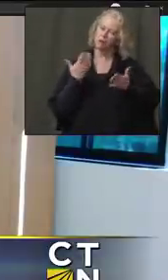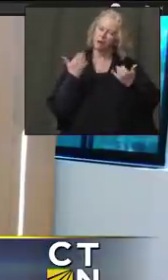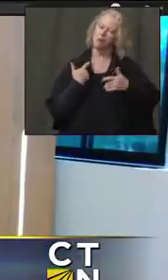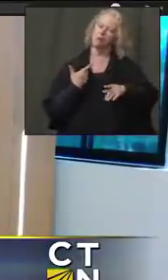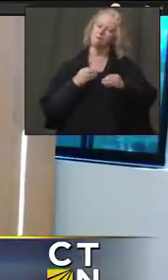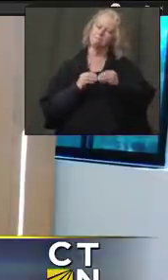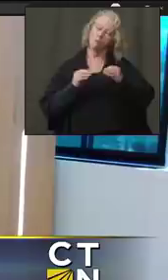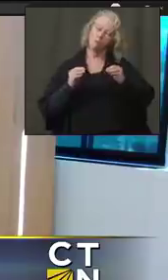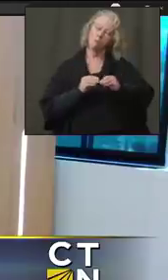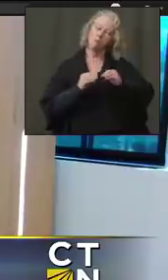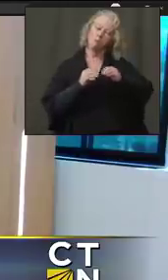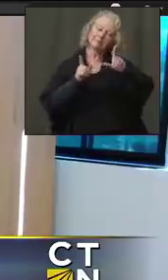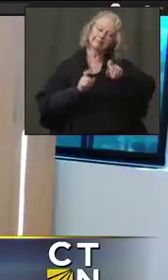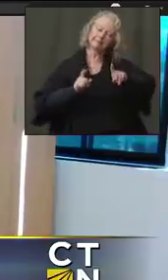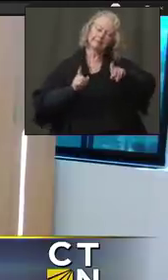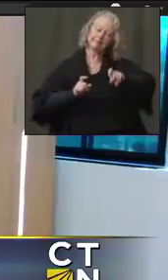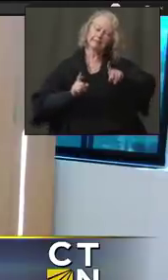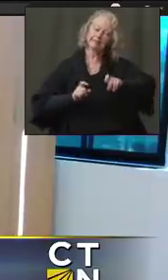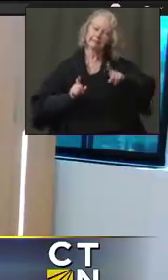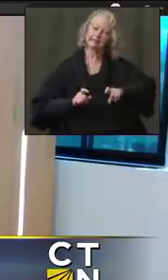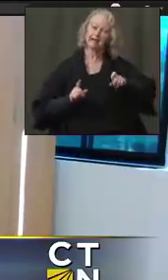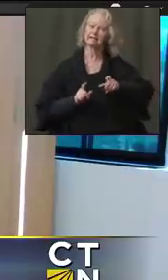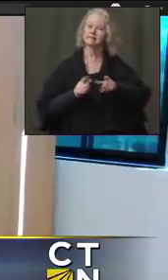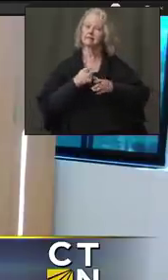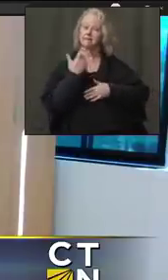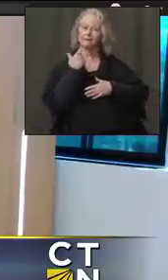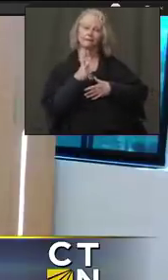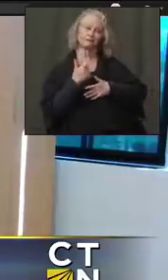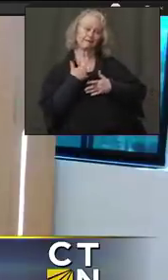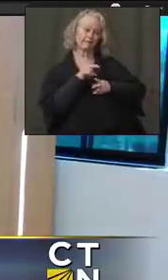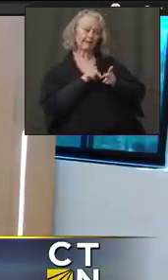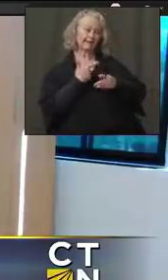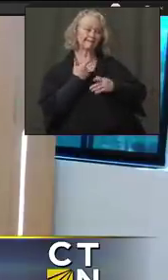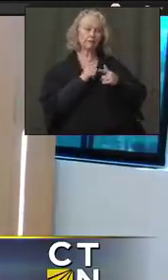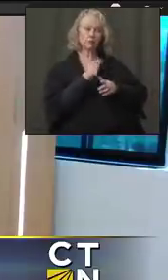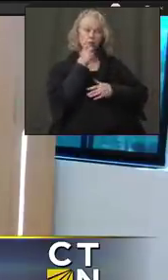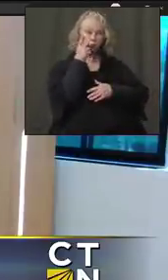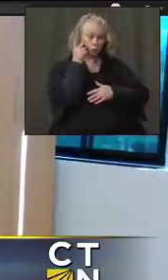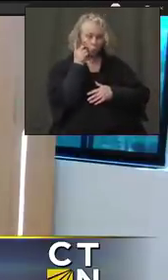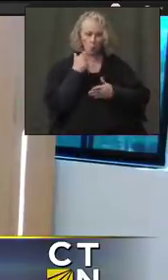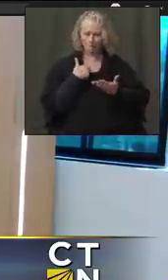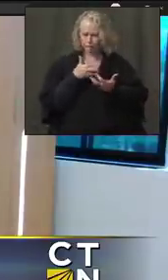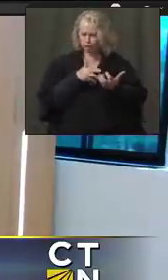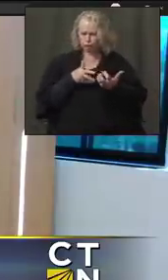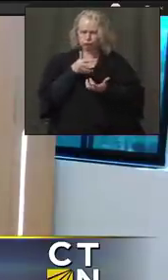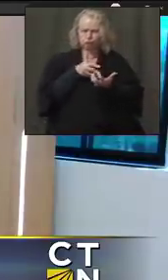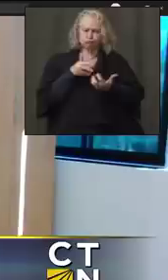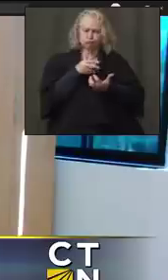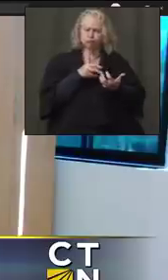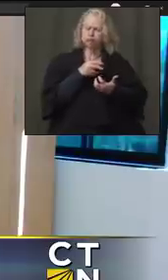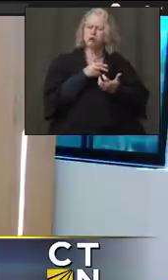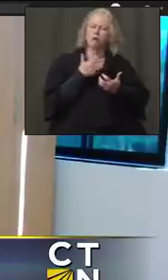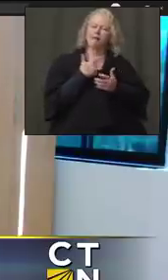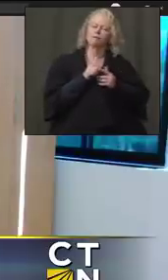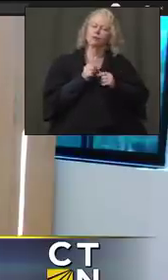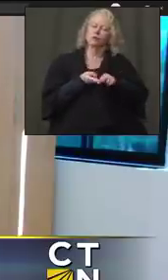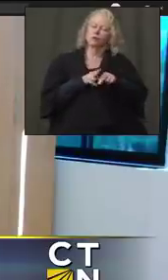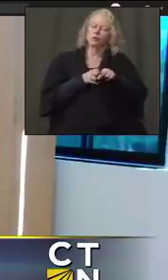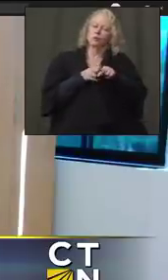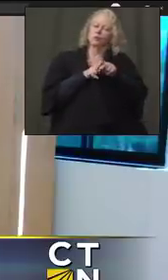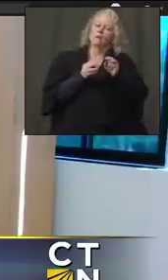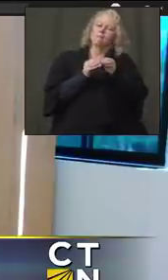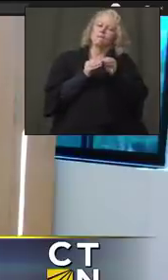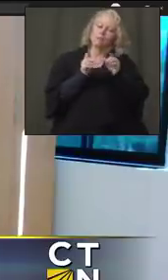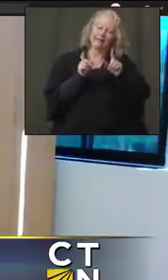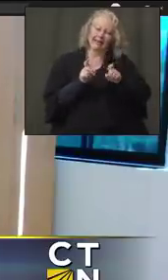testing of the students. Because when you have residential halls and everybody's in such close contact, we have to up the testing, we have to